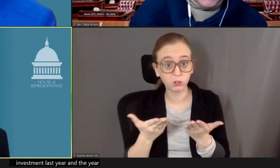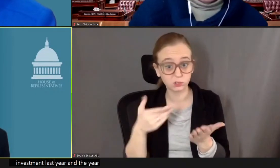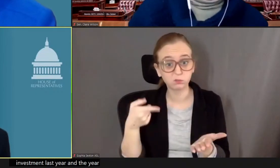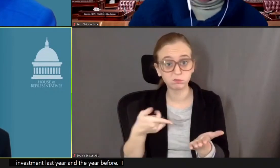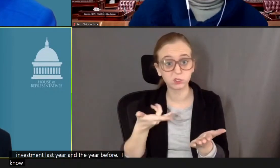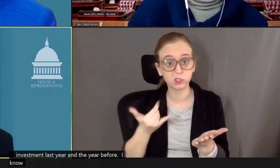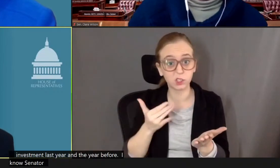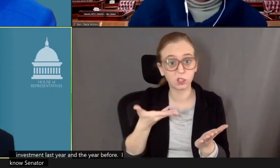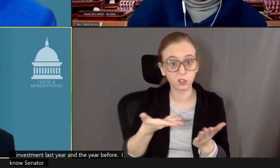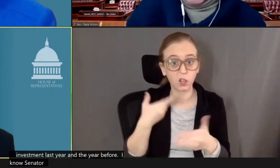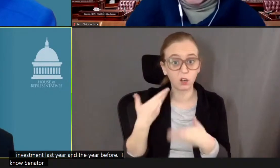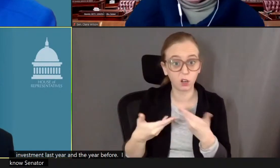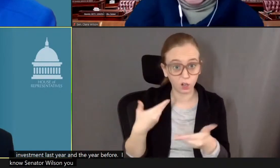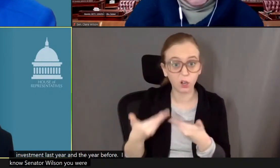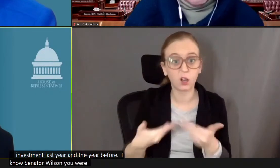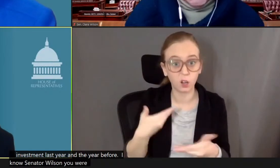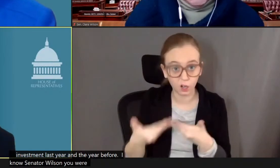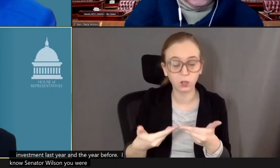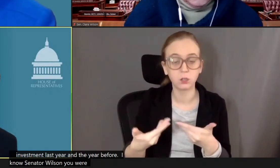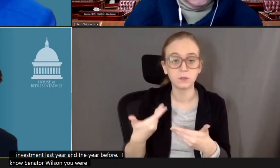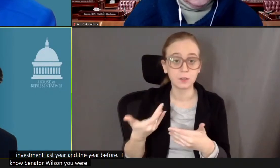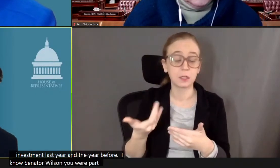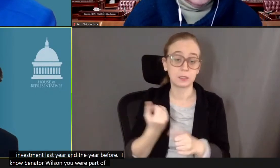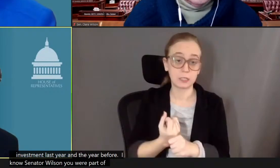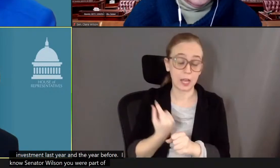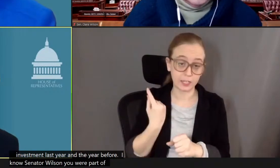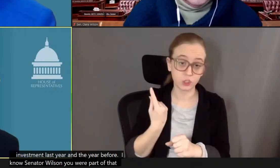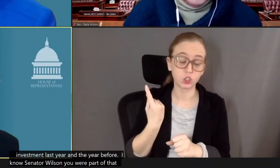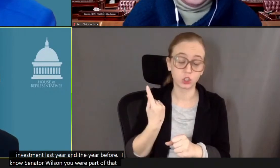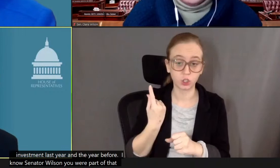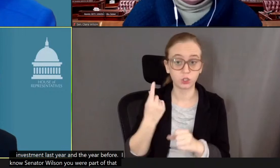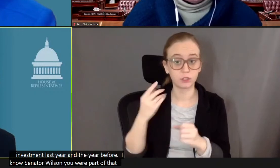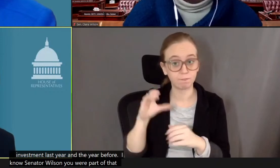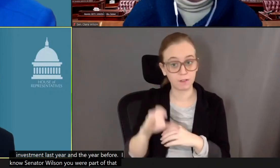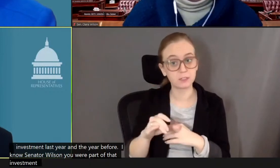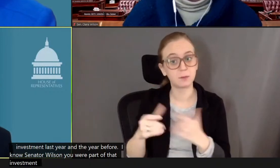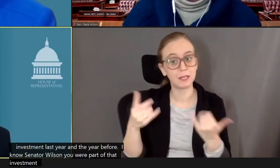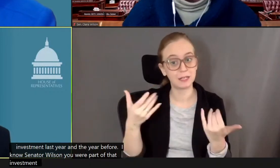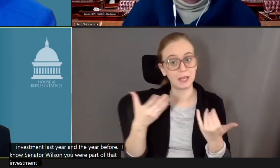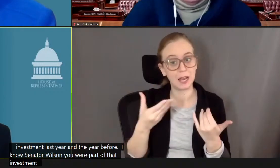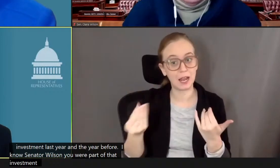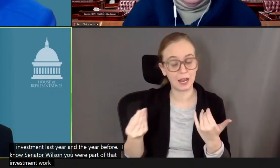of that investment work. So I would just ask the city about that though.